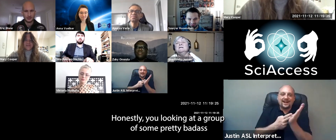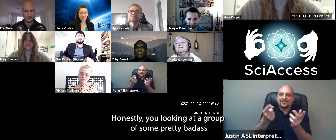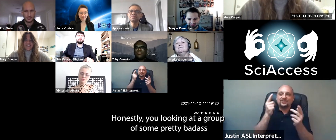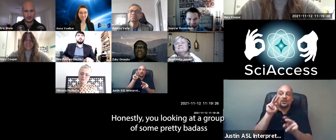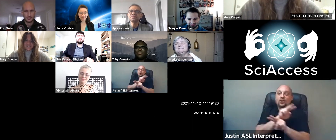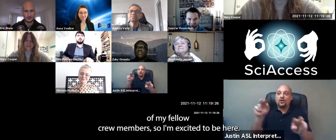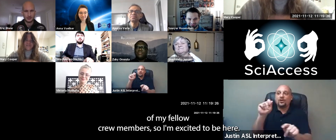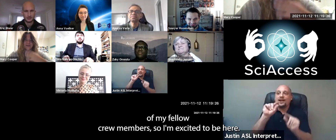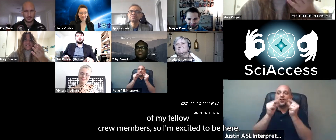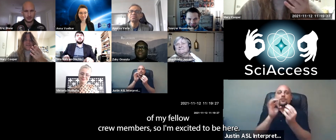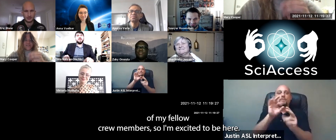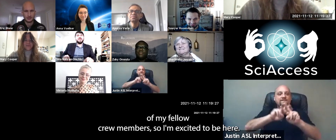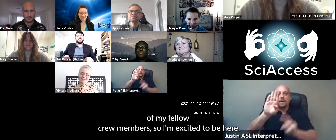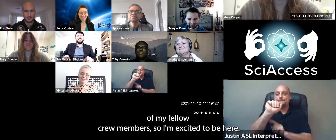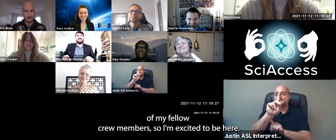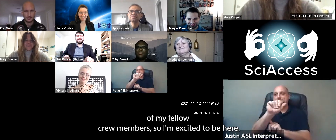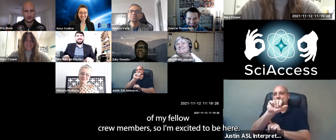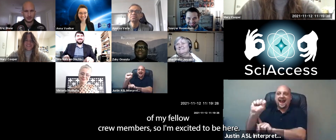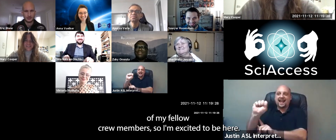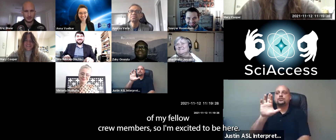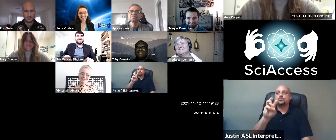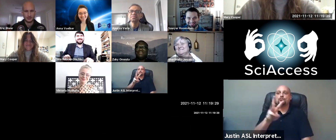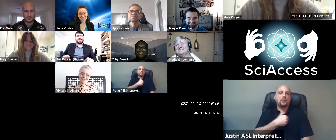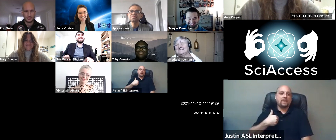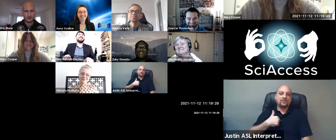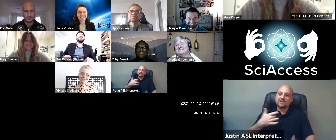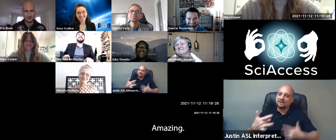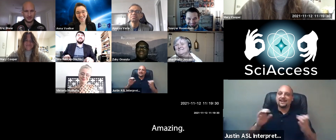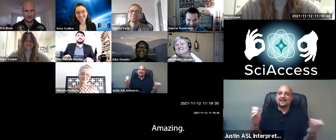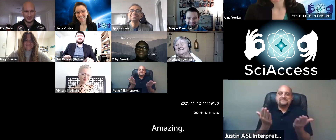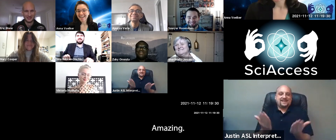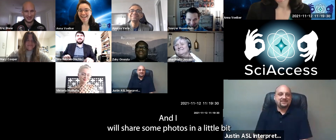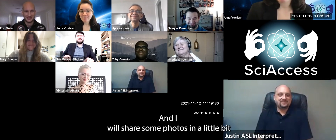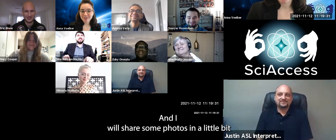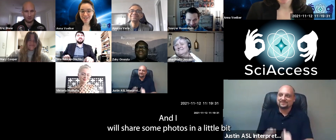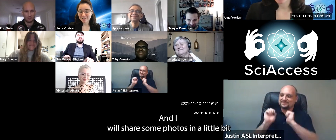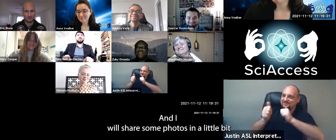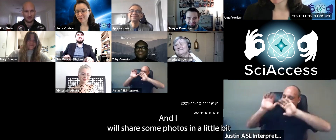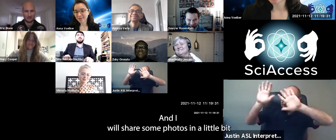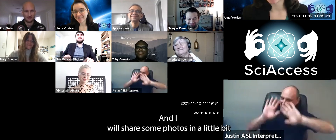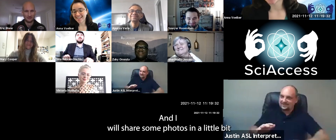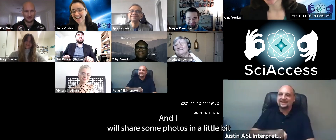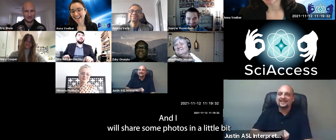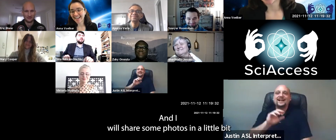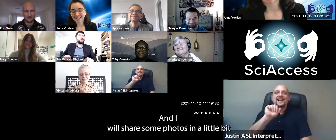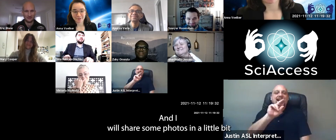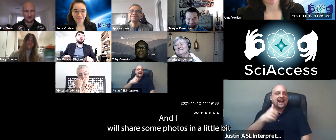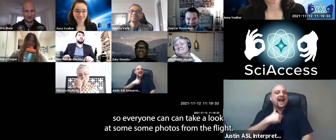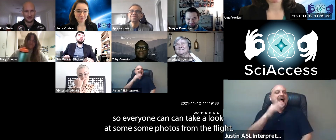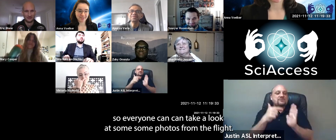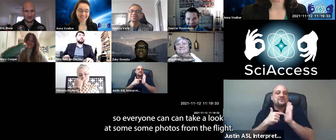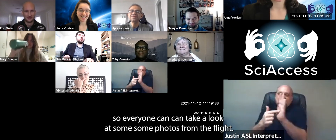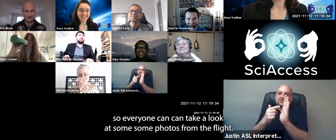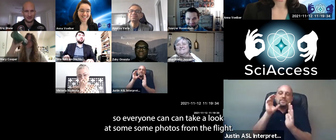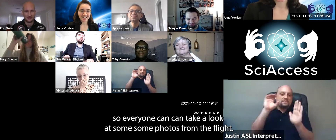some pretty badass of my fellow crew members. So I'm excited to be here. Amazing. And I will share some photos in a little